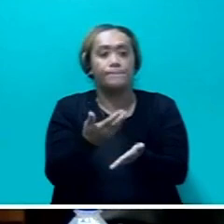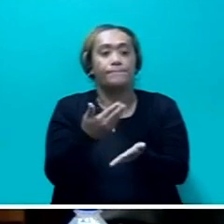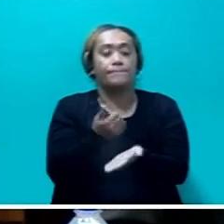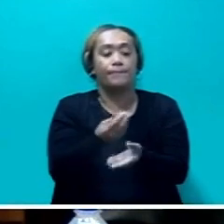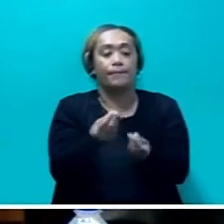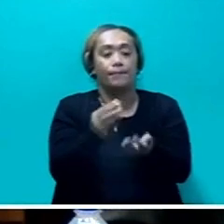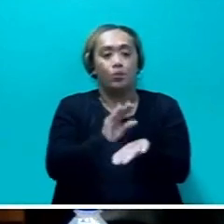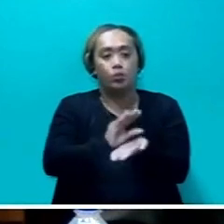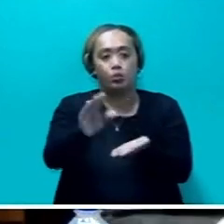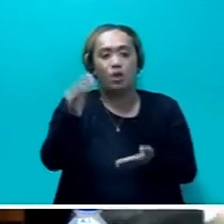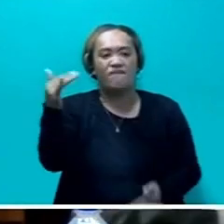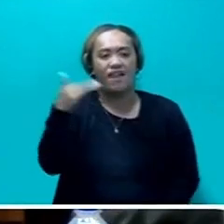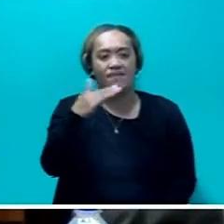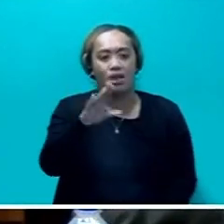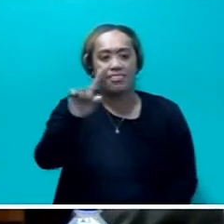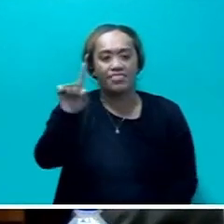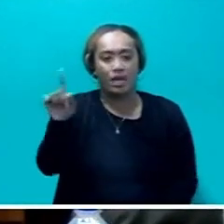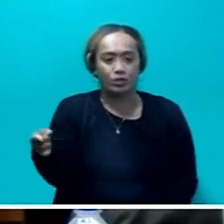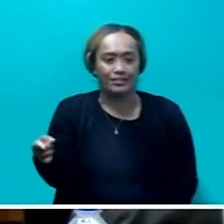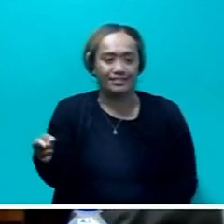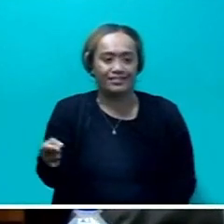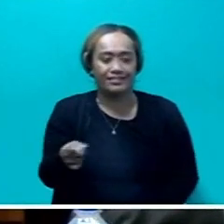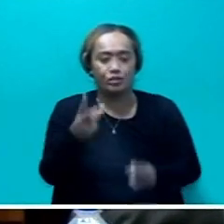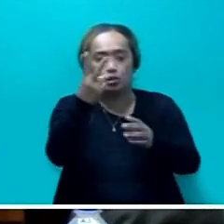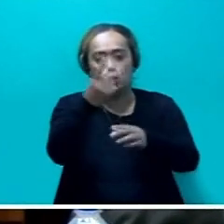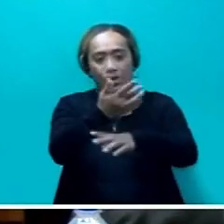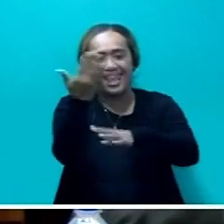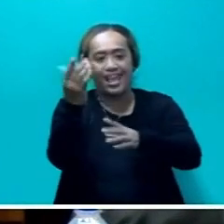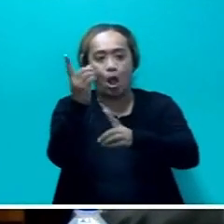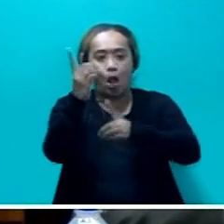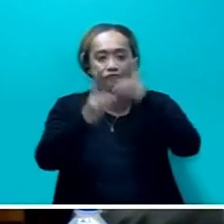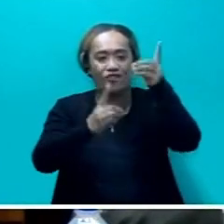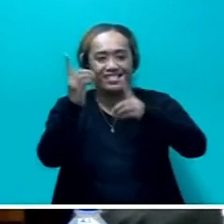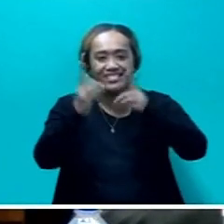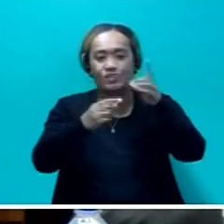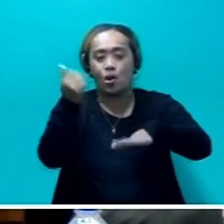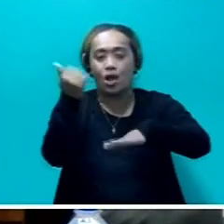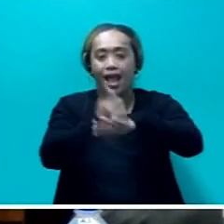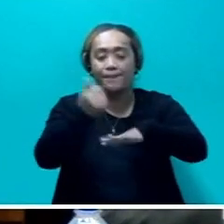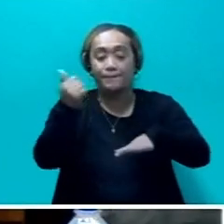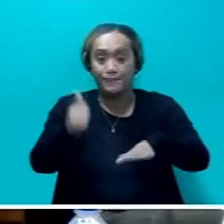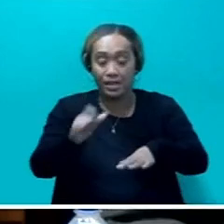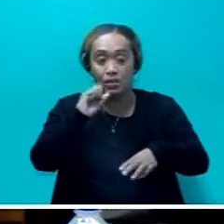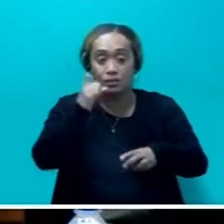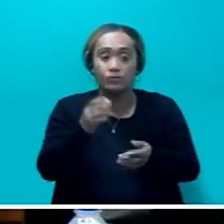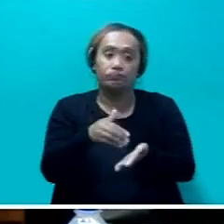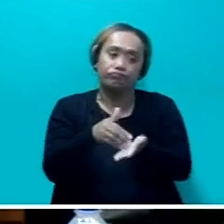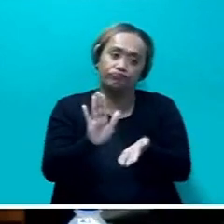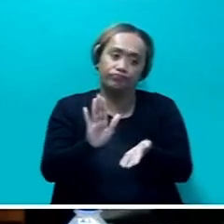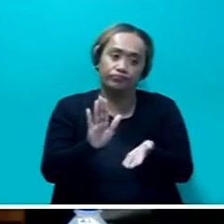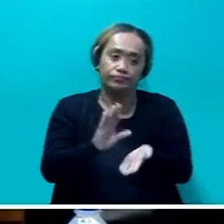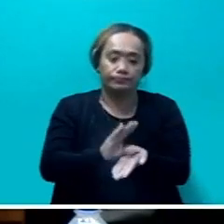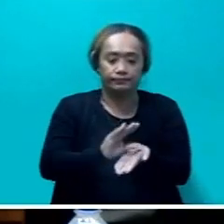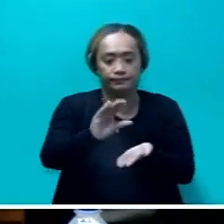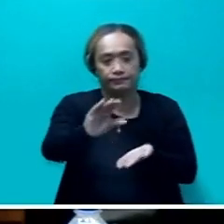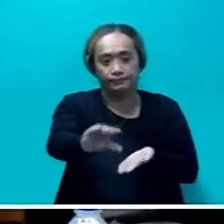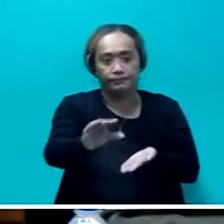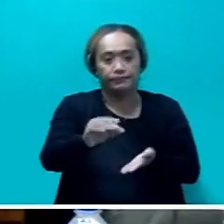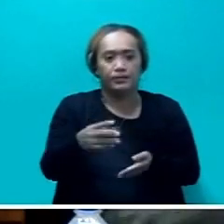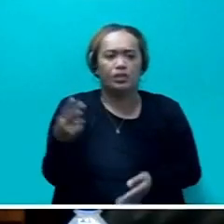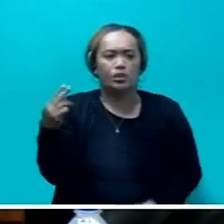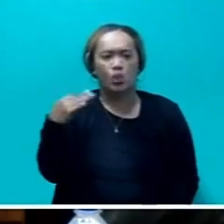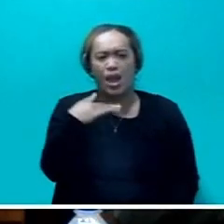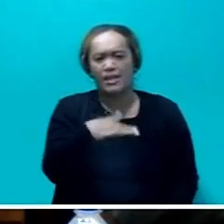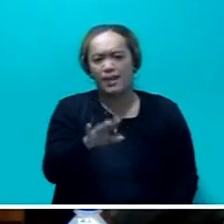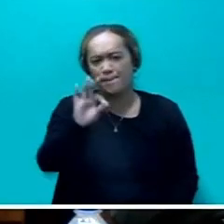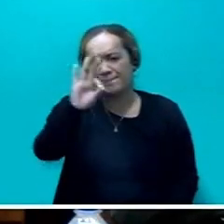celebrations, including a two-day conference. The government, Mr. Speaker, has also approved a 200%